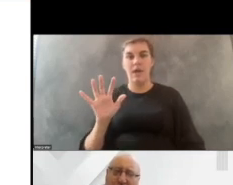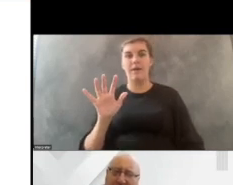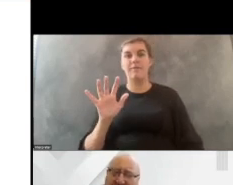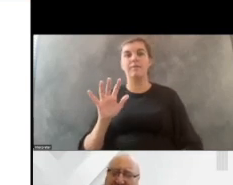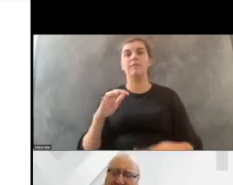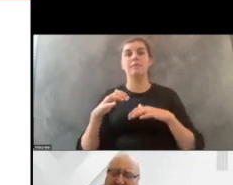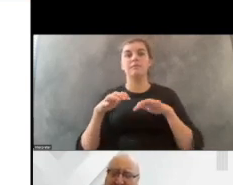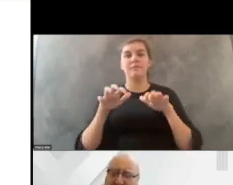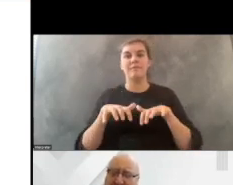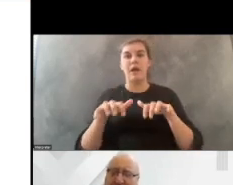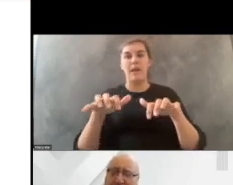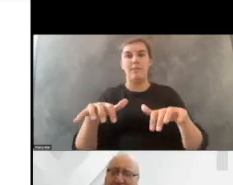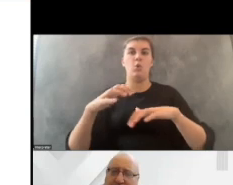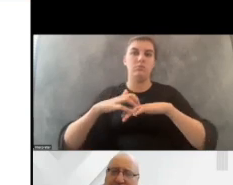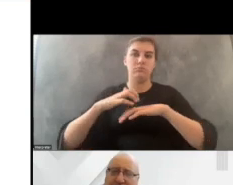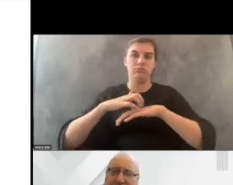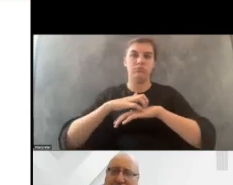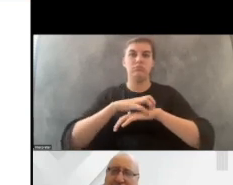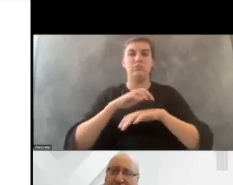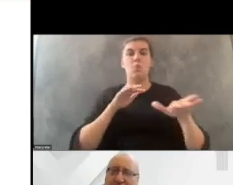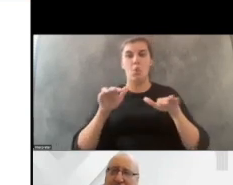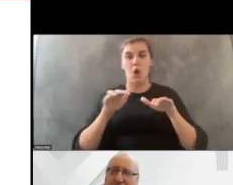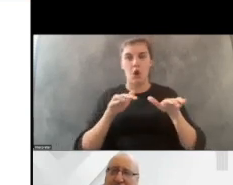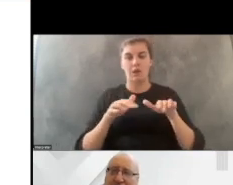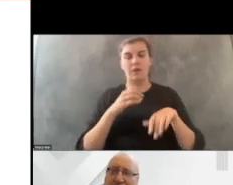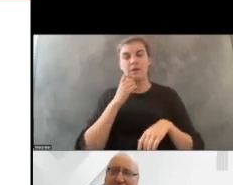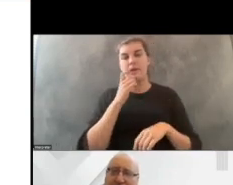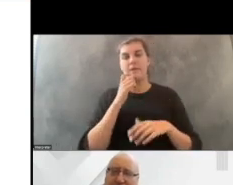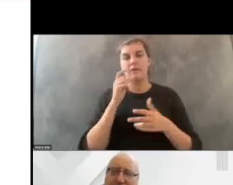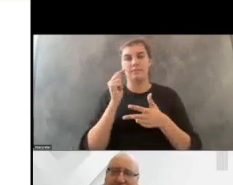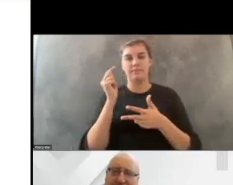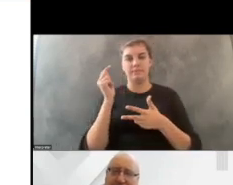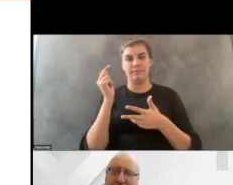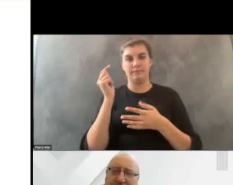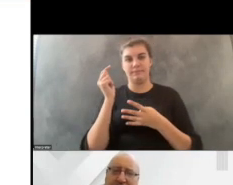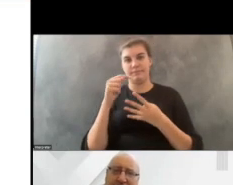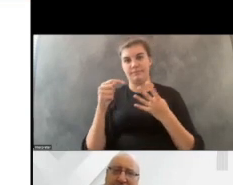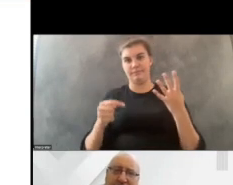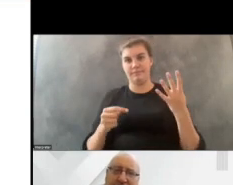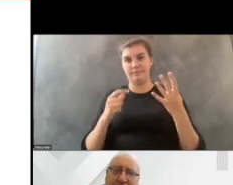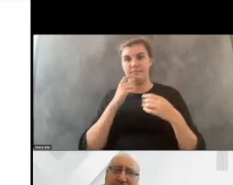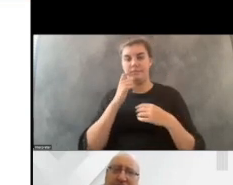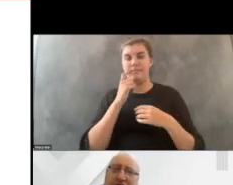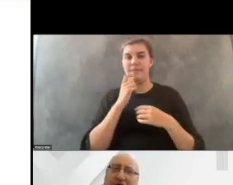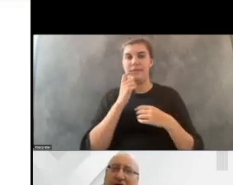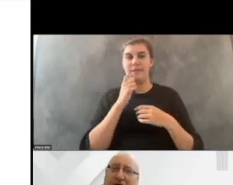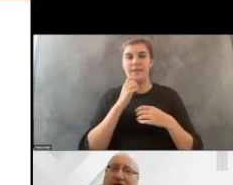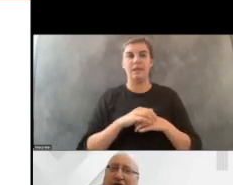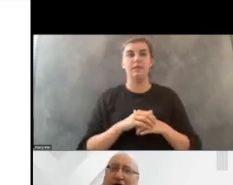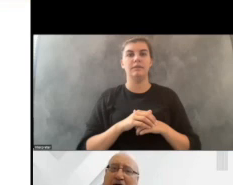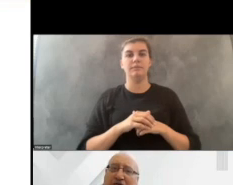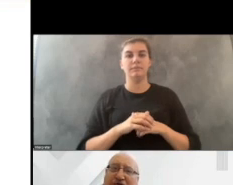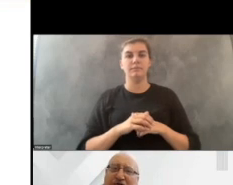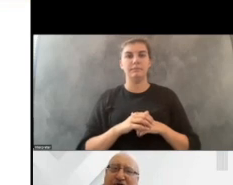So if we go on and deal with the locator tone duration, the locator tone, pedestrian push button